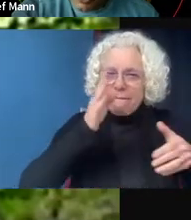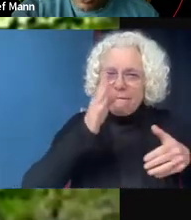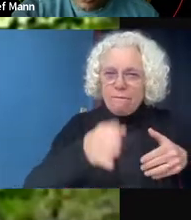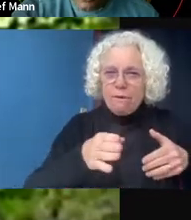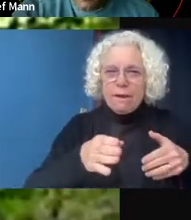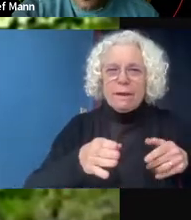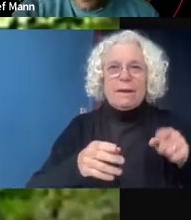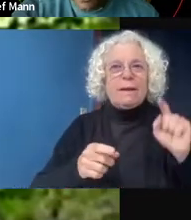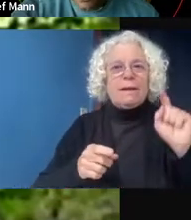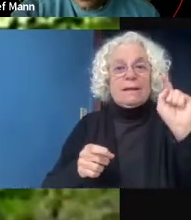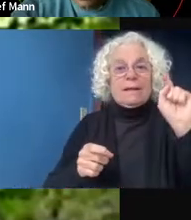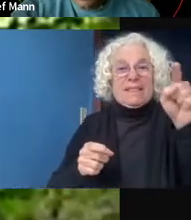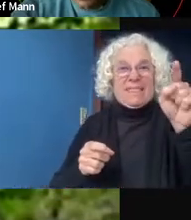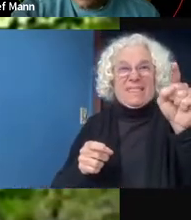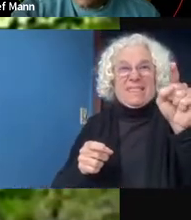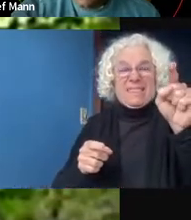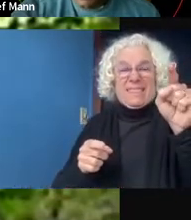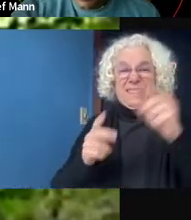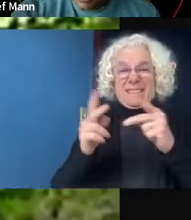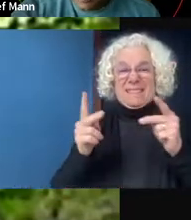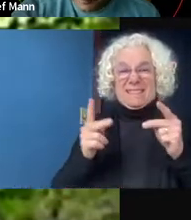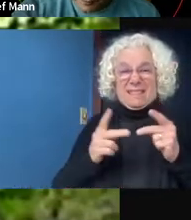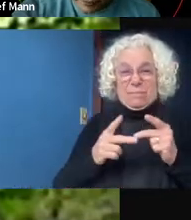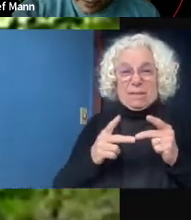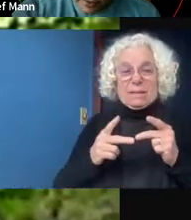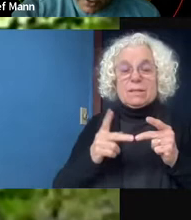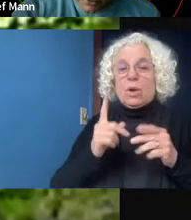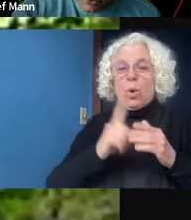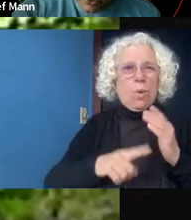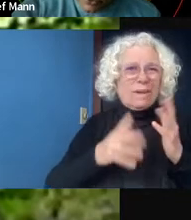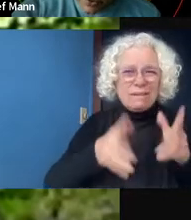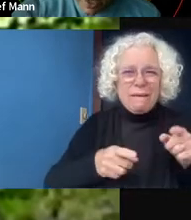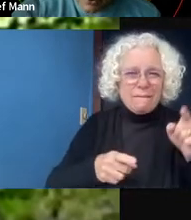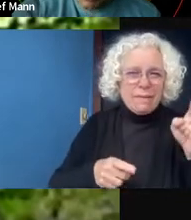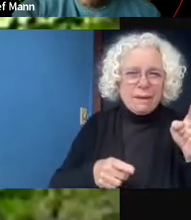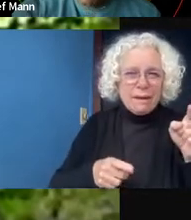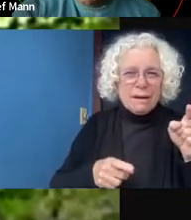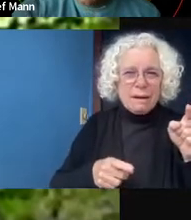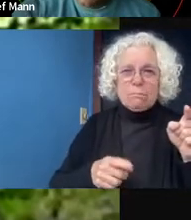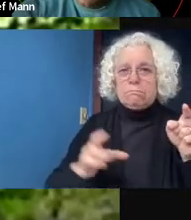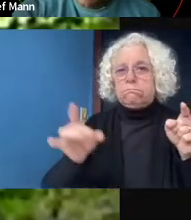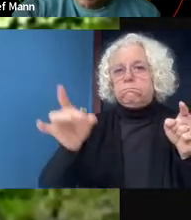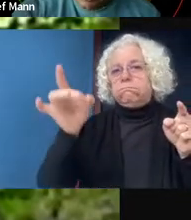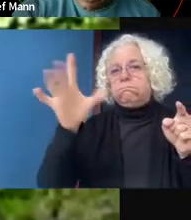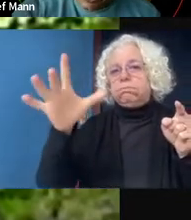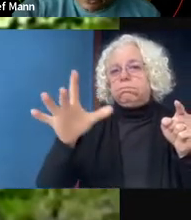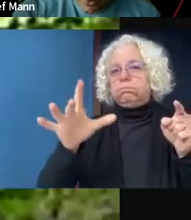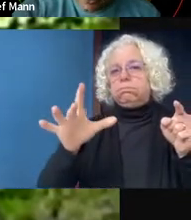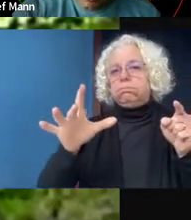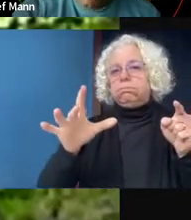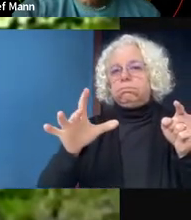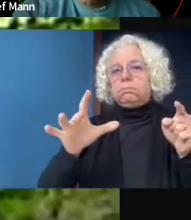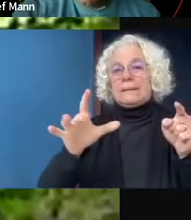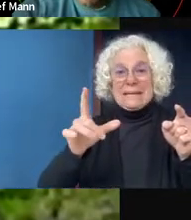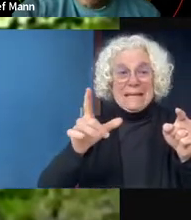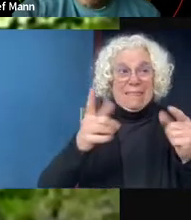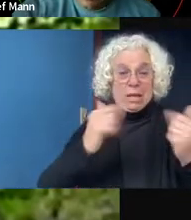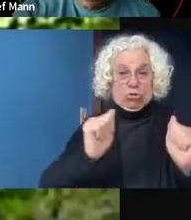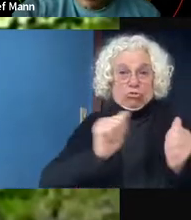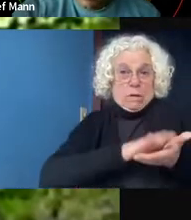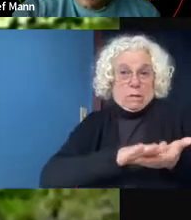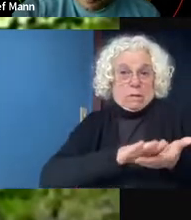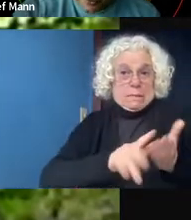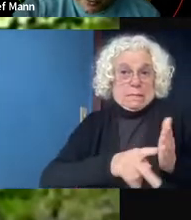O'Connor Disposal Area, the material in there was so toxic after being treated twice